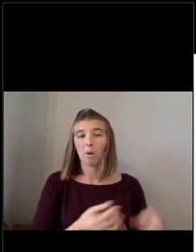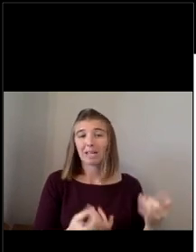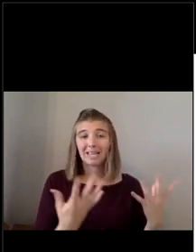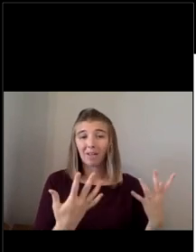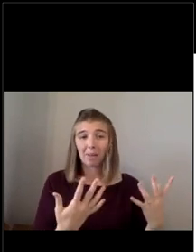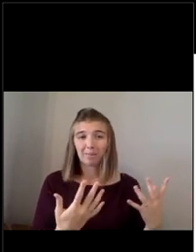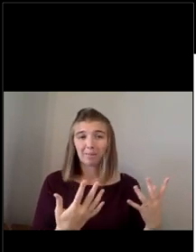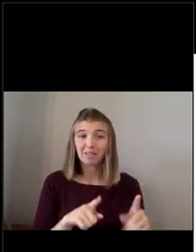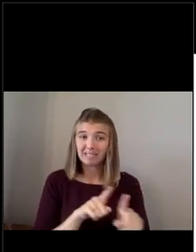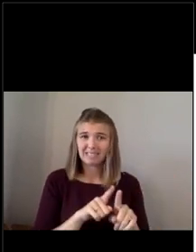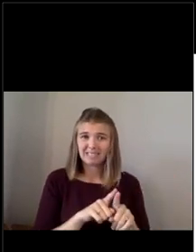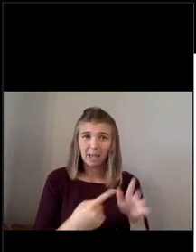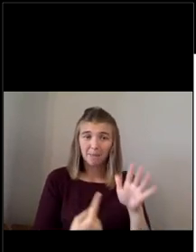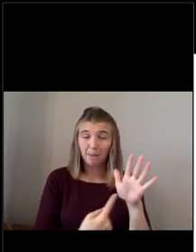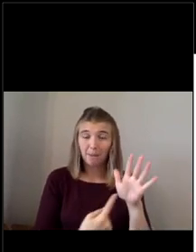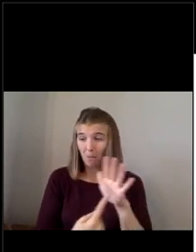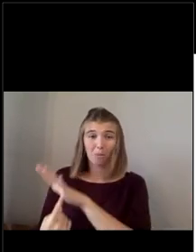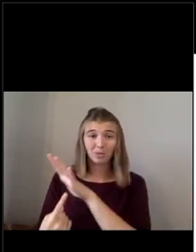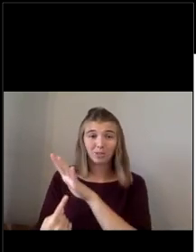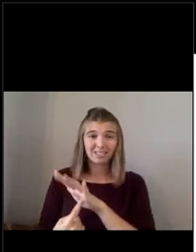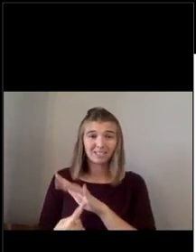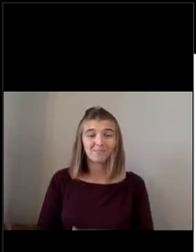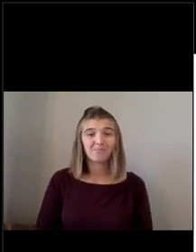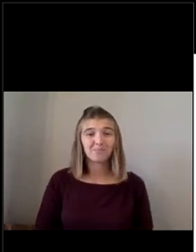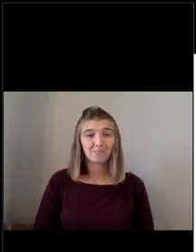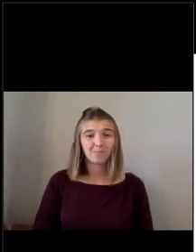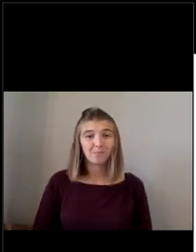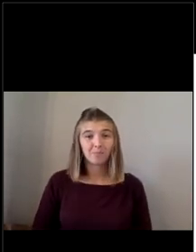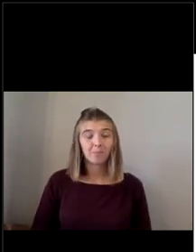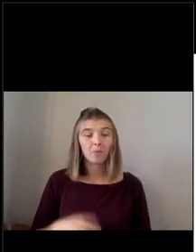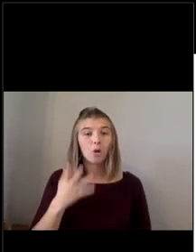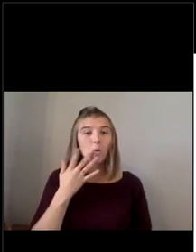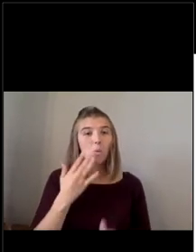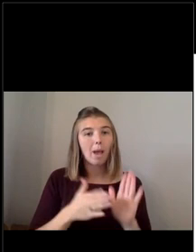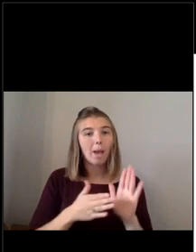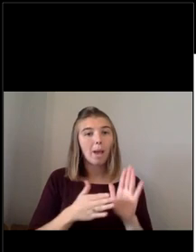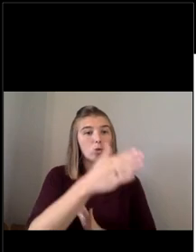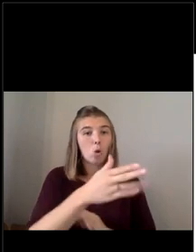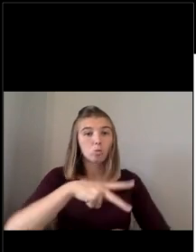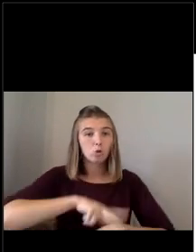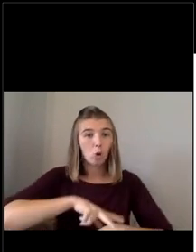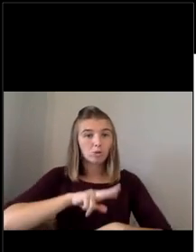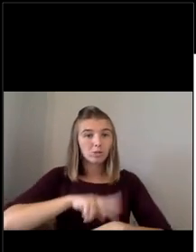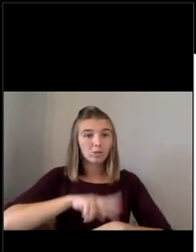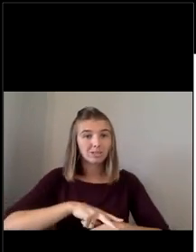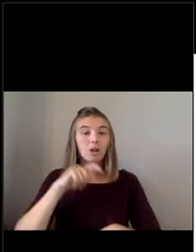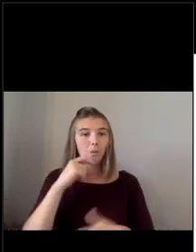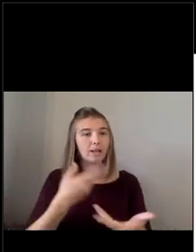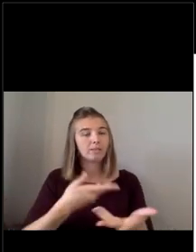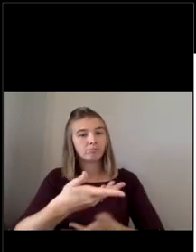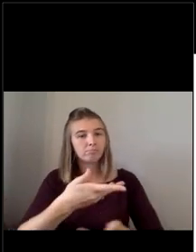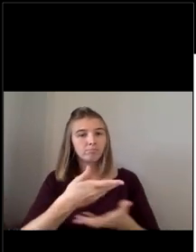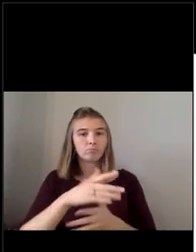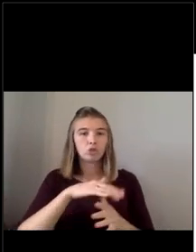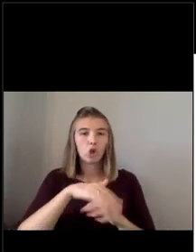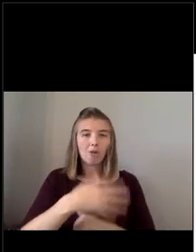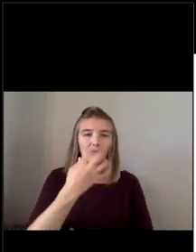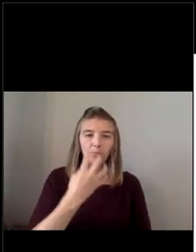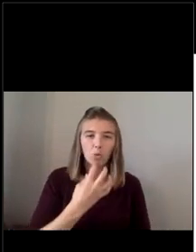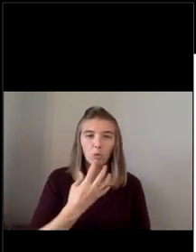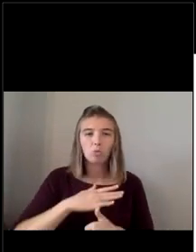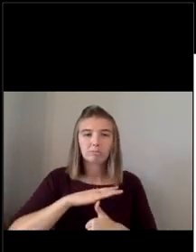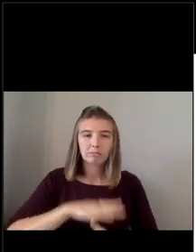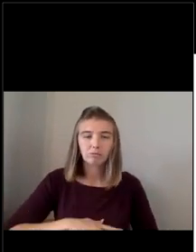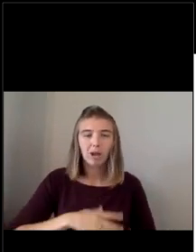calendar rarely features in that checkup. We know that people who socialize well, they live longer than those